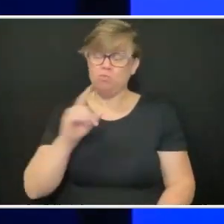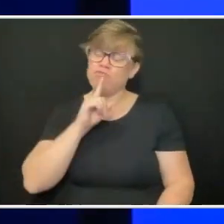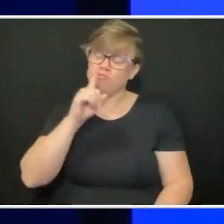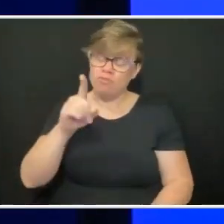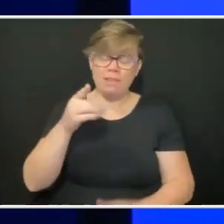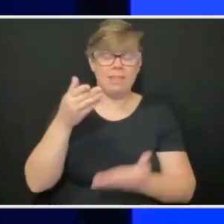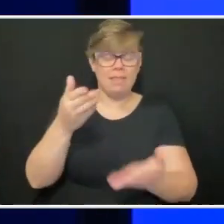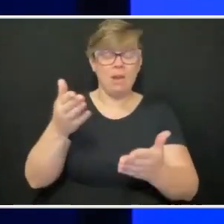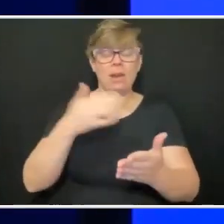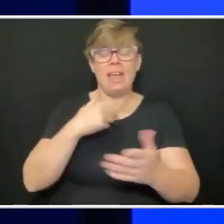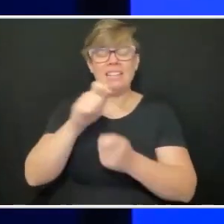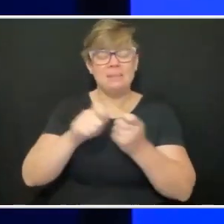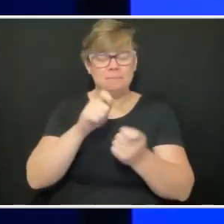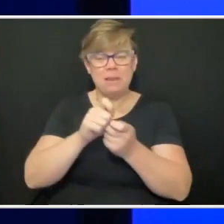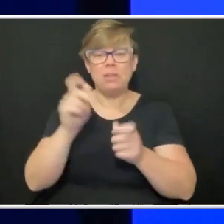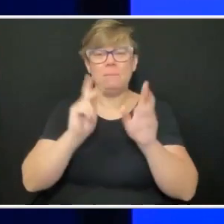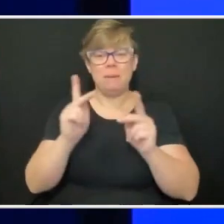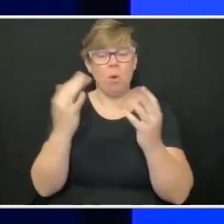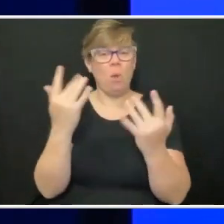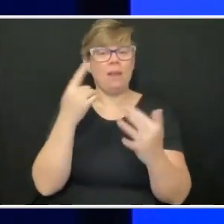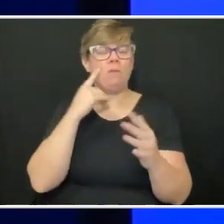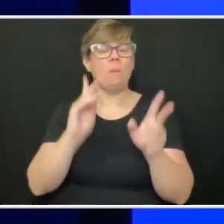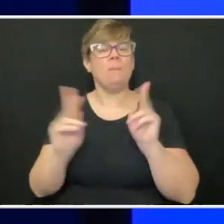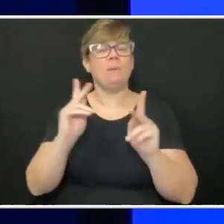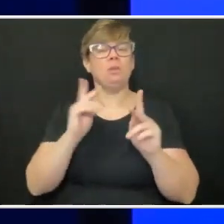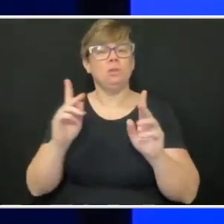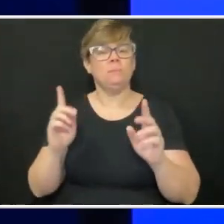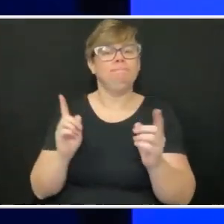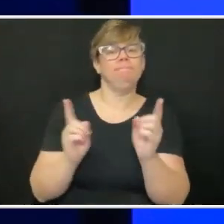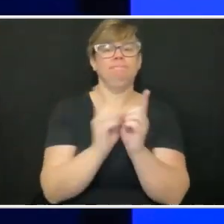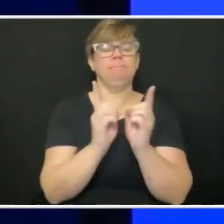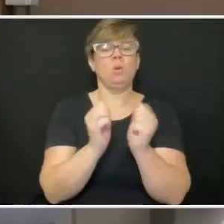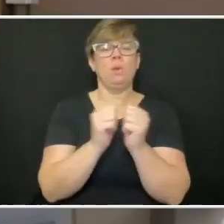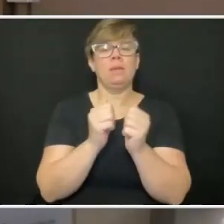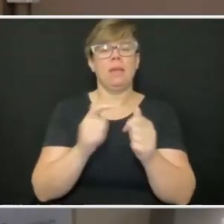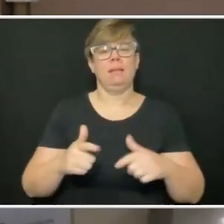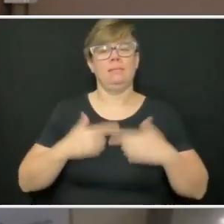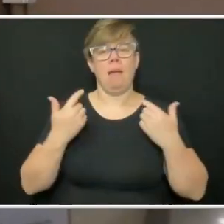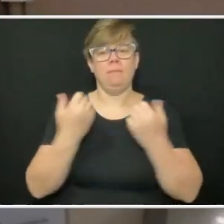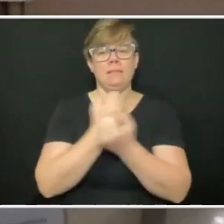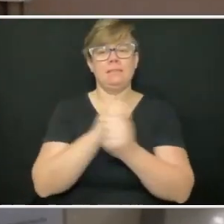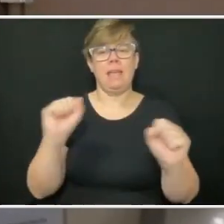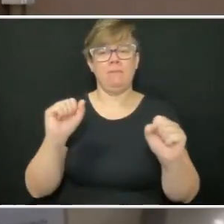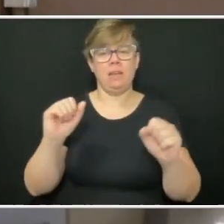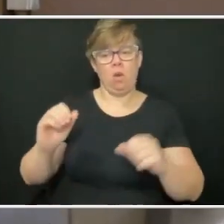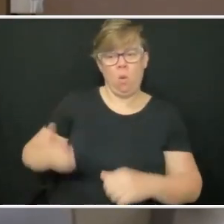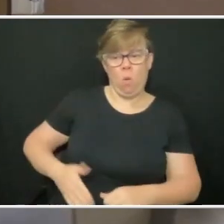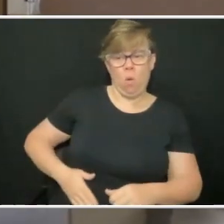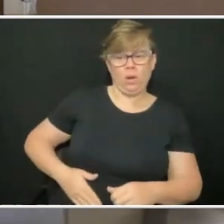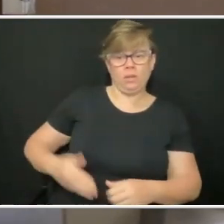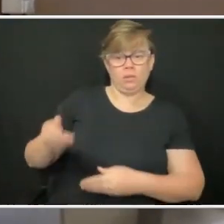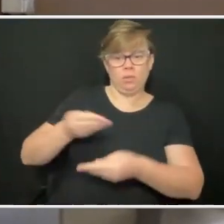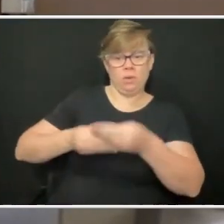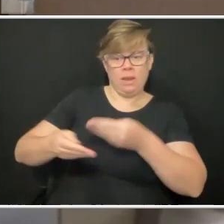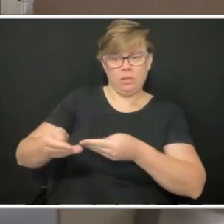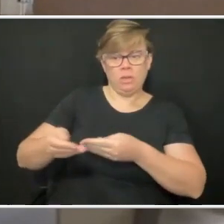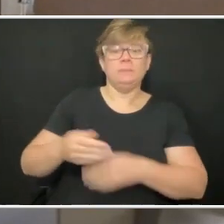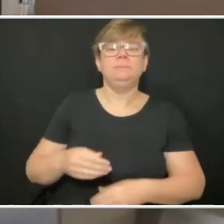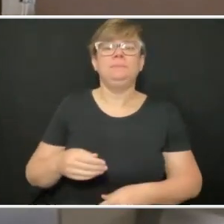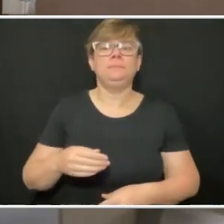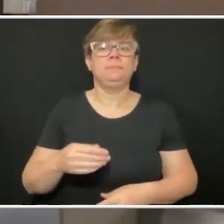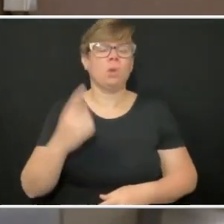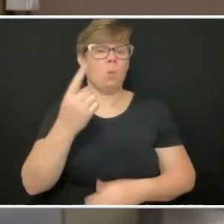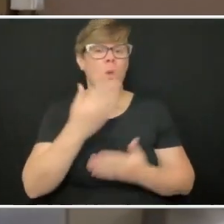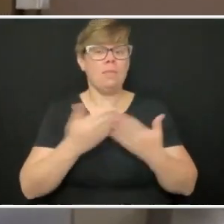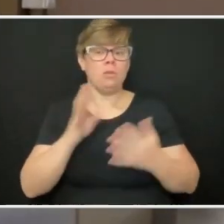those waiting for someone to step forward with a life-saving organ donation. One of the things you talk about with surgery and medicine is first